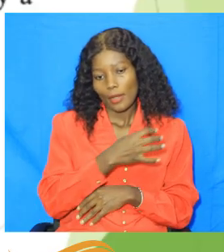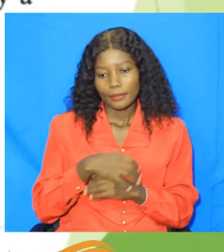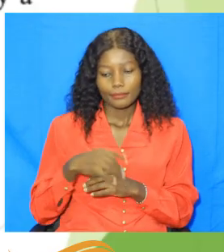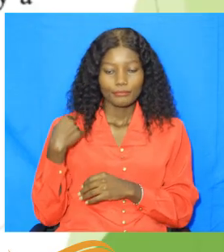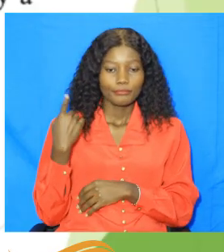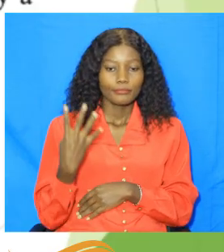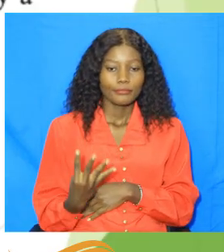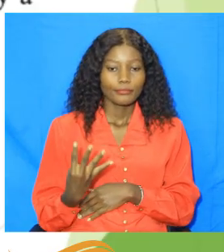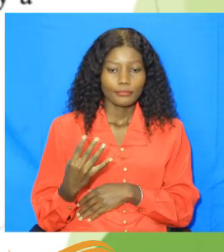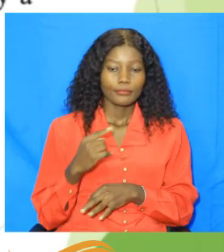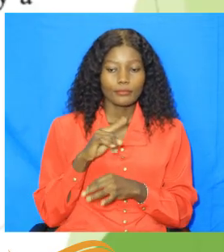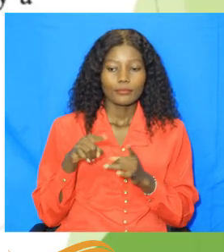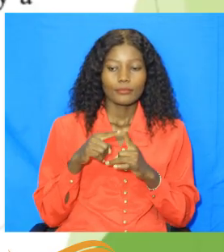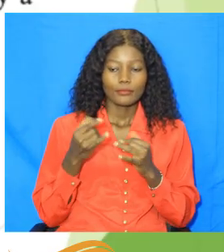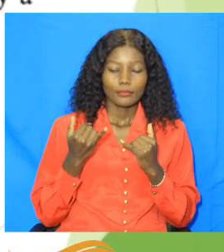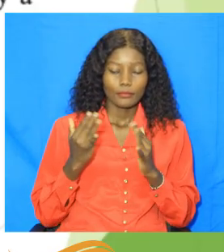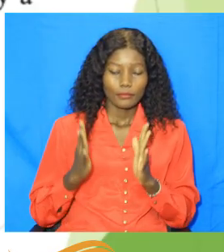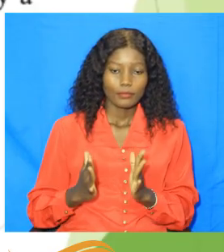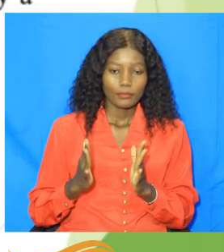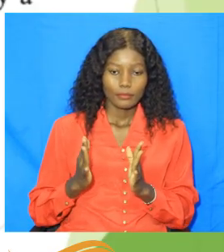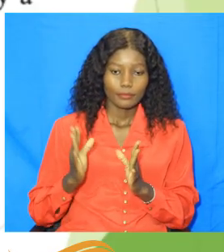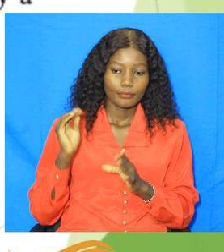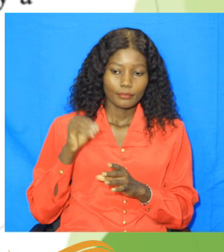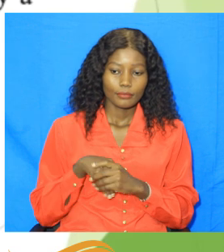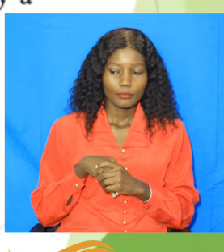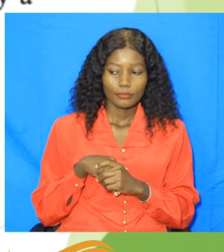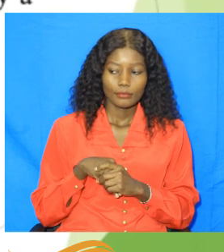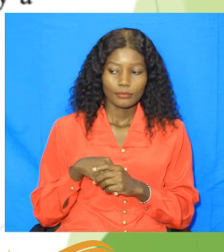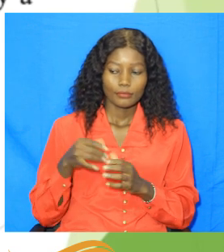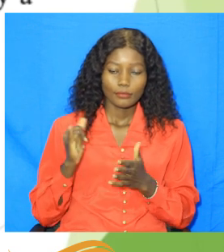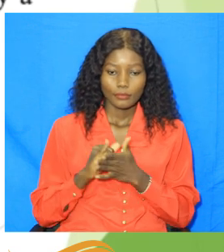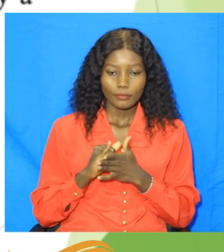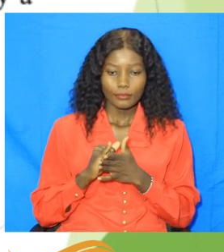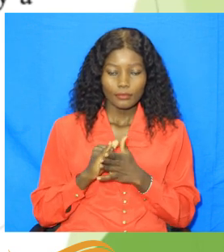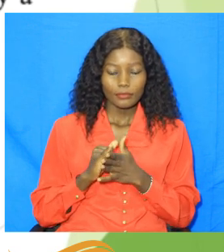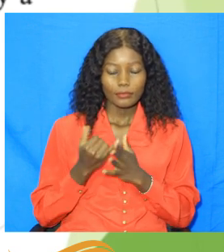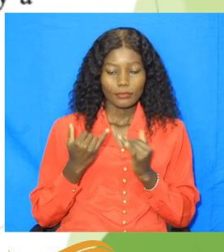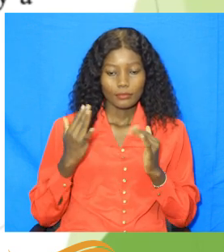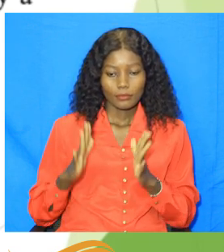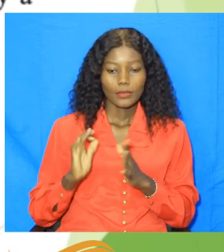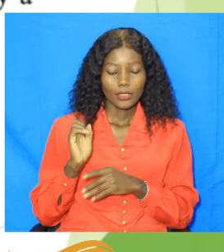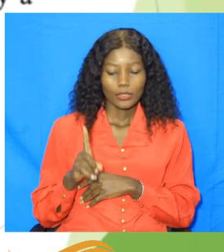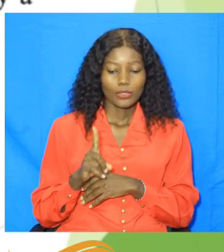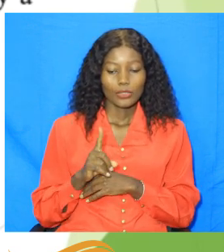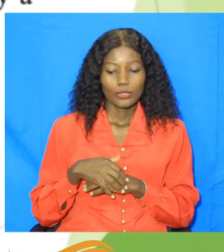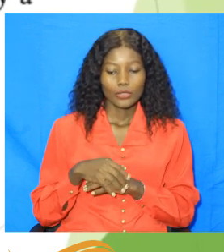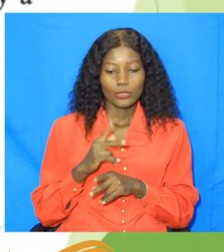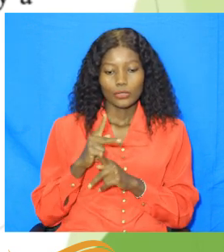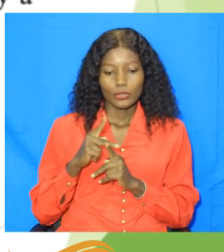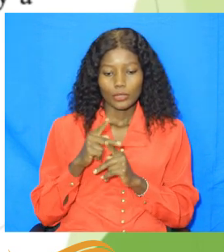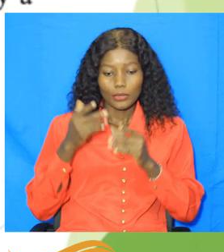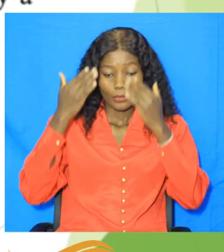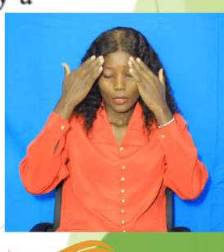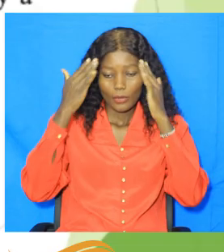Number 4, when an athlete scores, that athlete should maintain awareness of